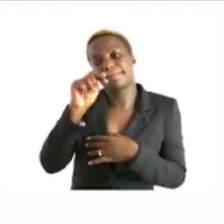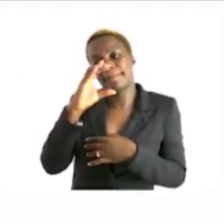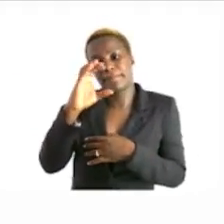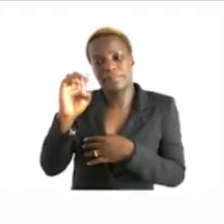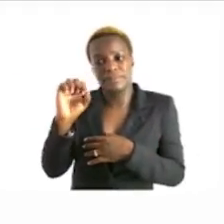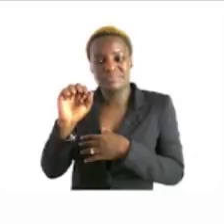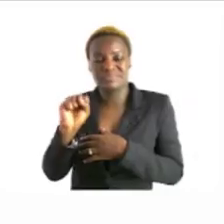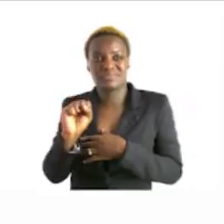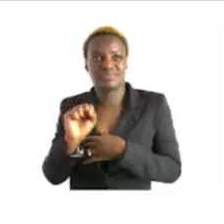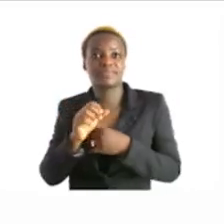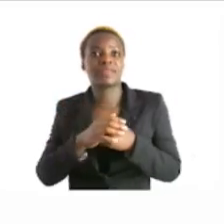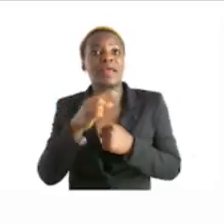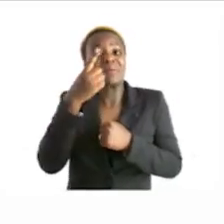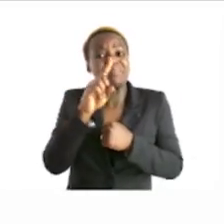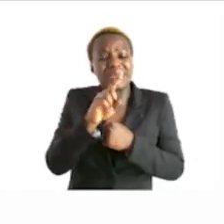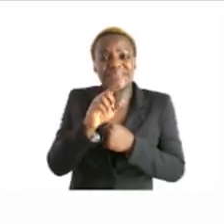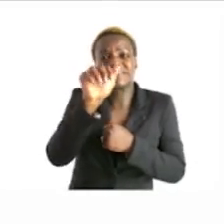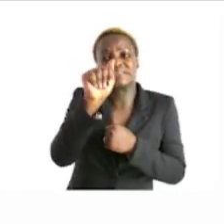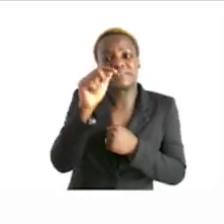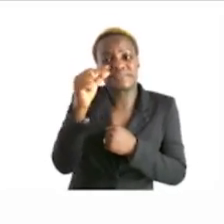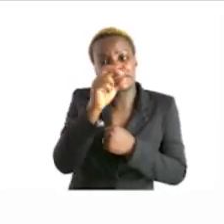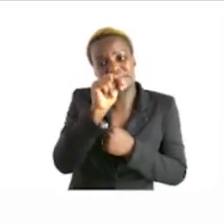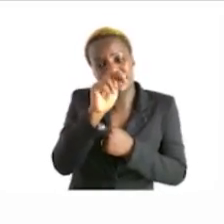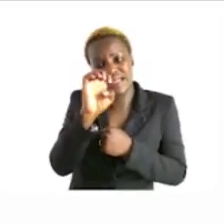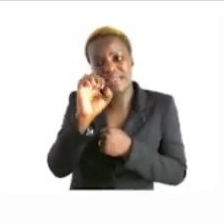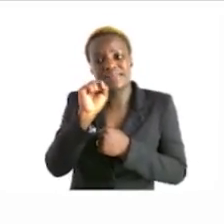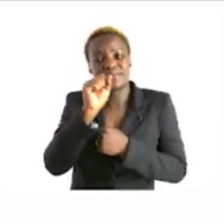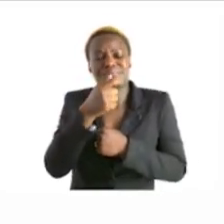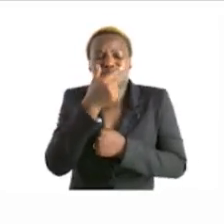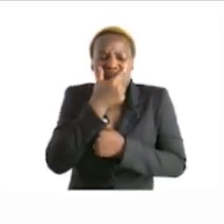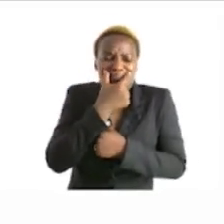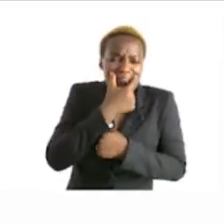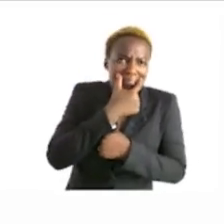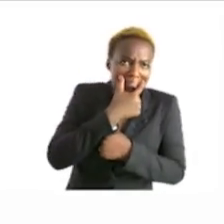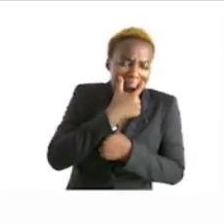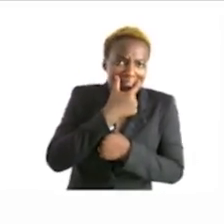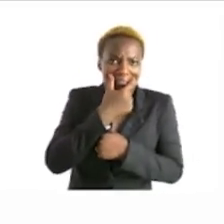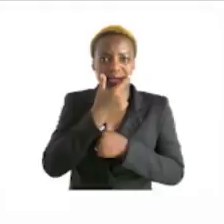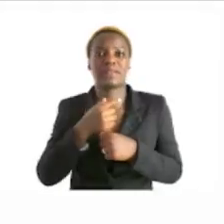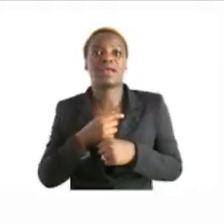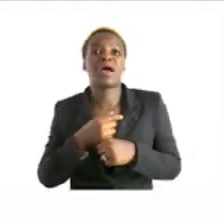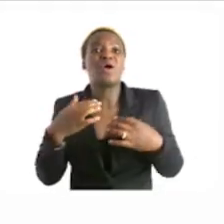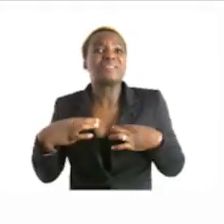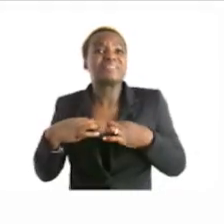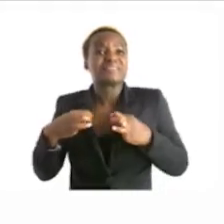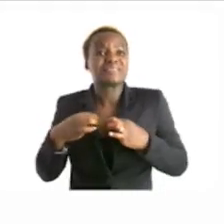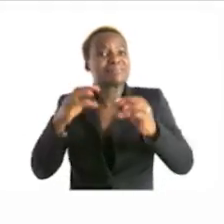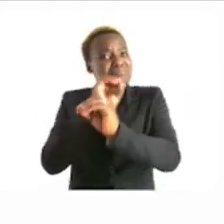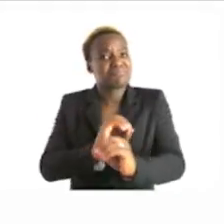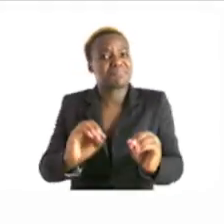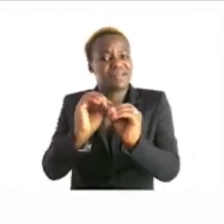sad because she did not have a dress she knew that her parents did not have money